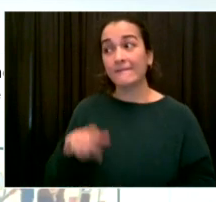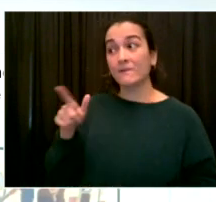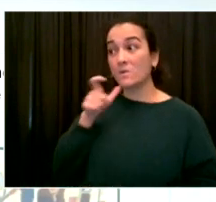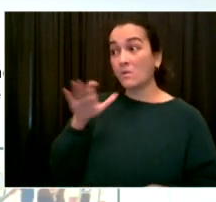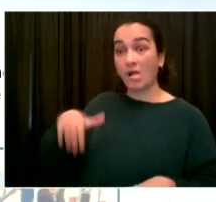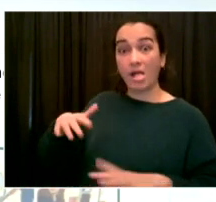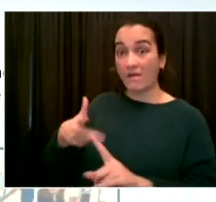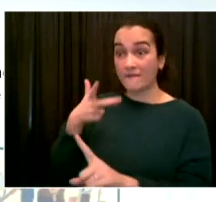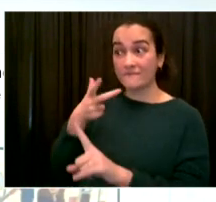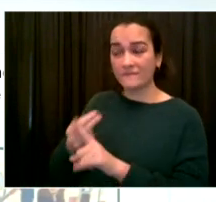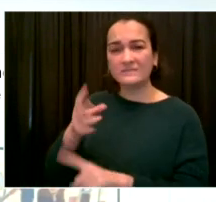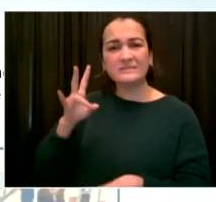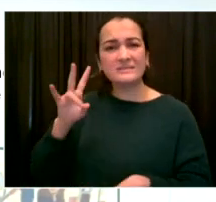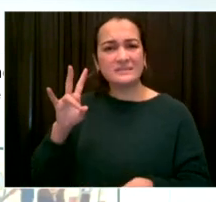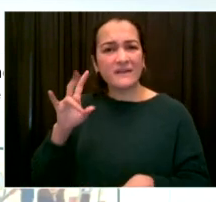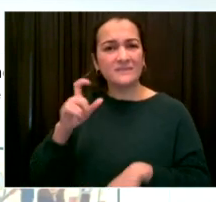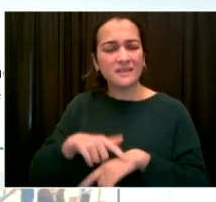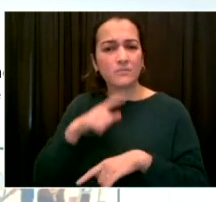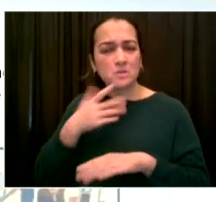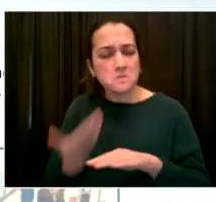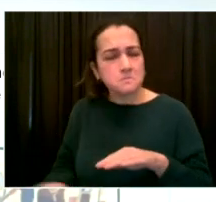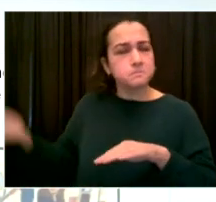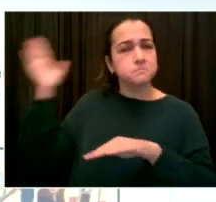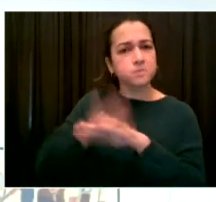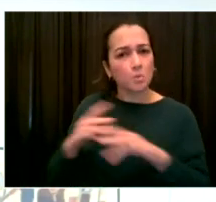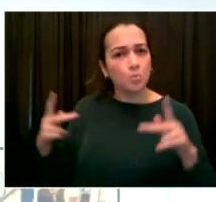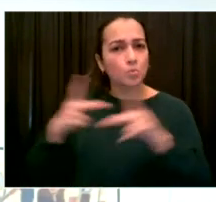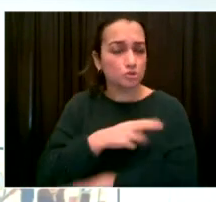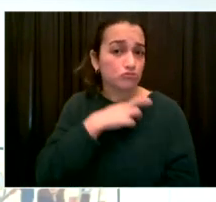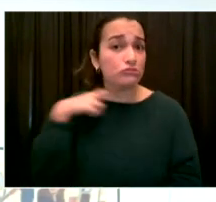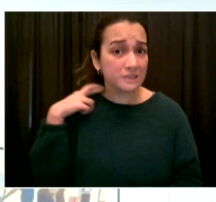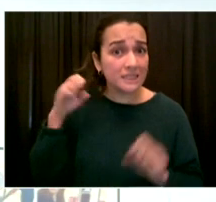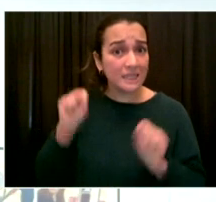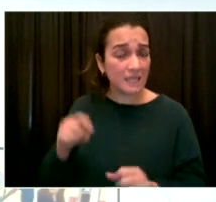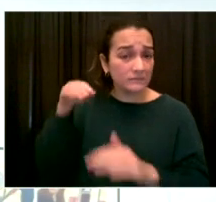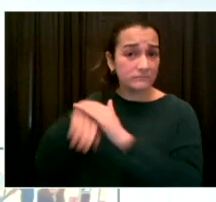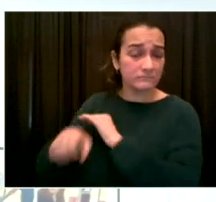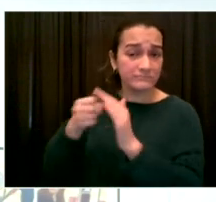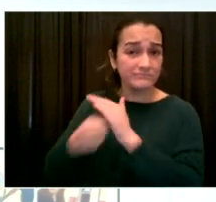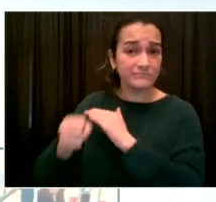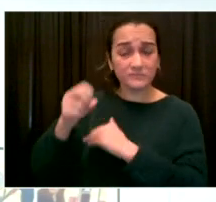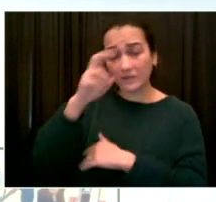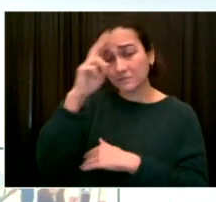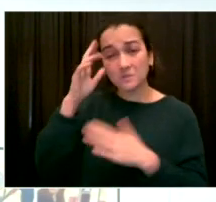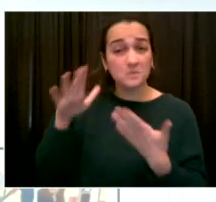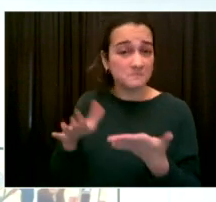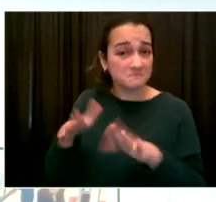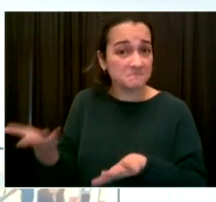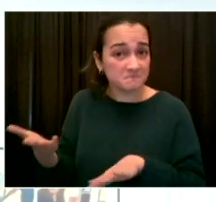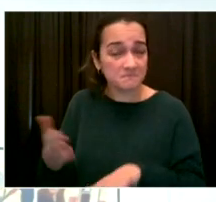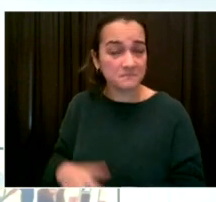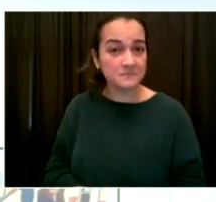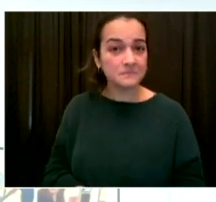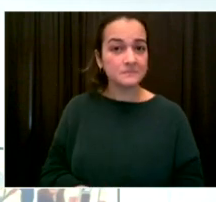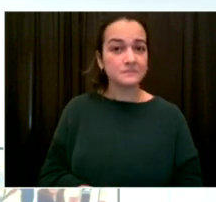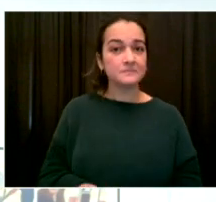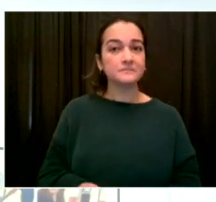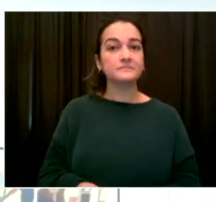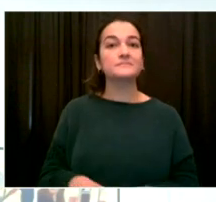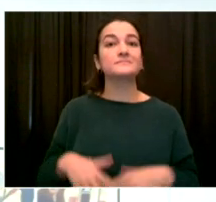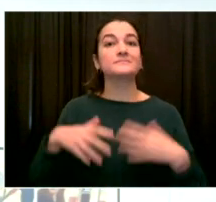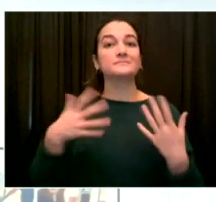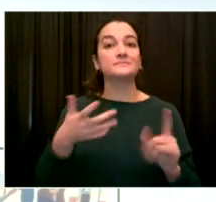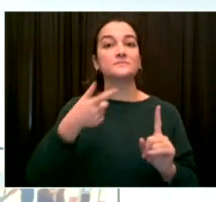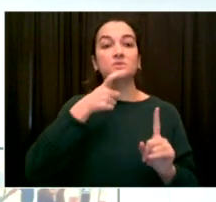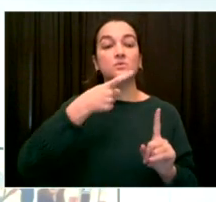and we do expect that there will be more infections among vaccinated people because of its